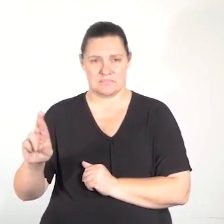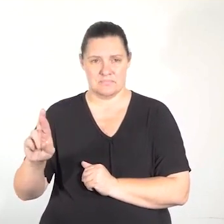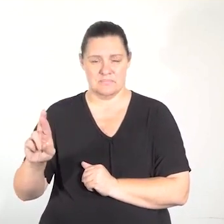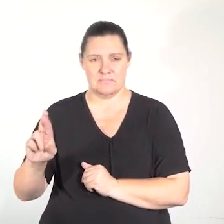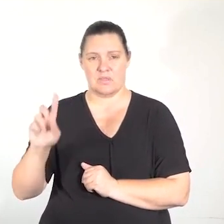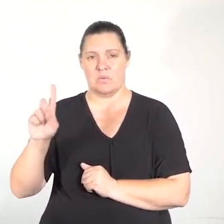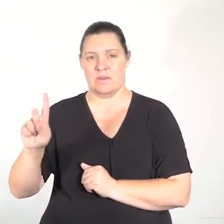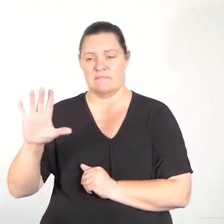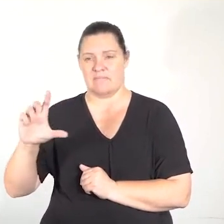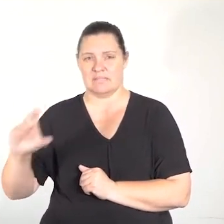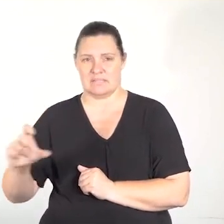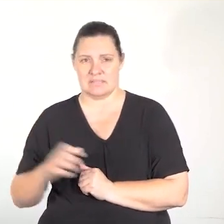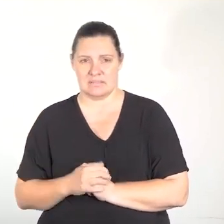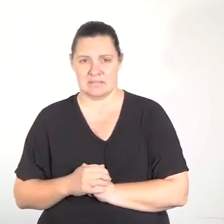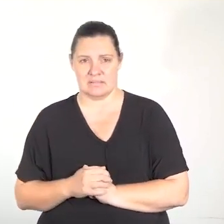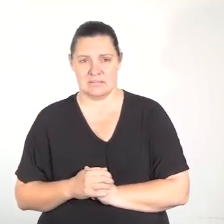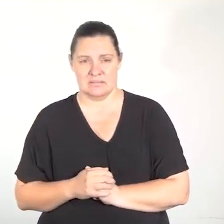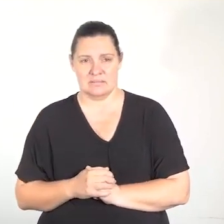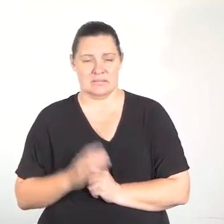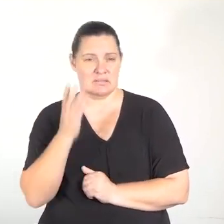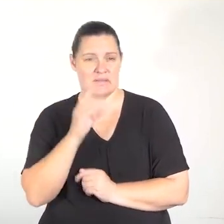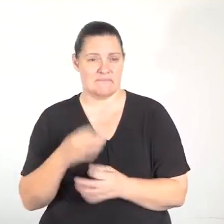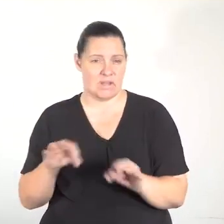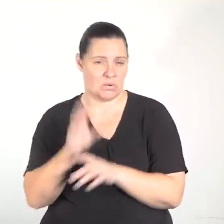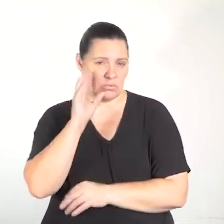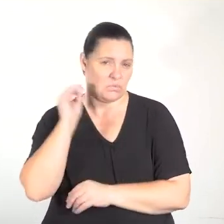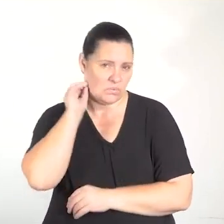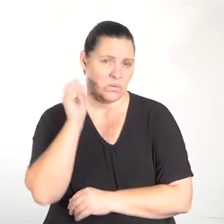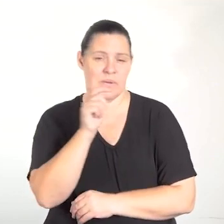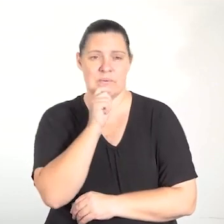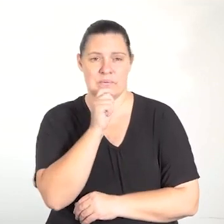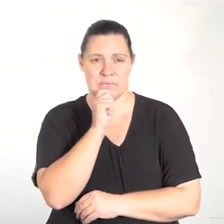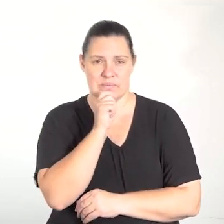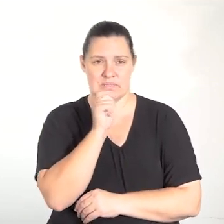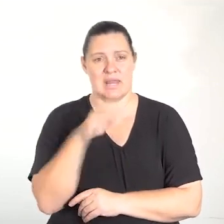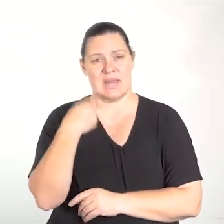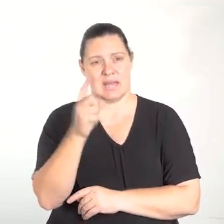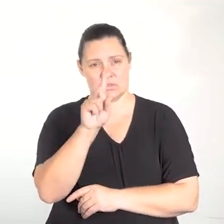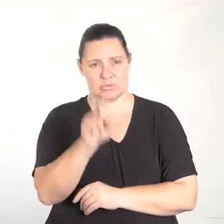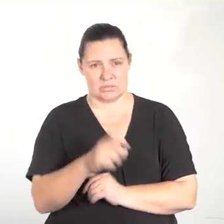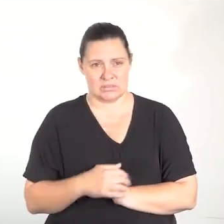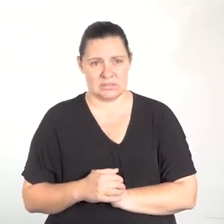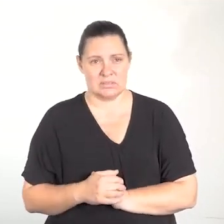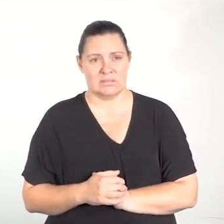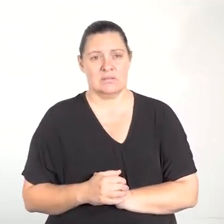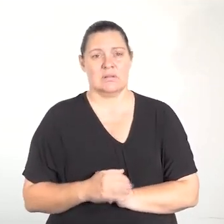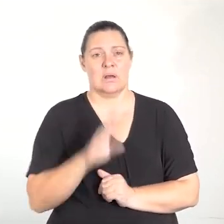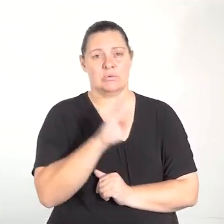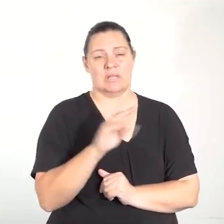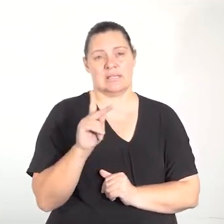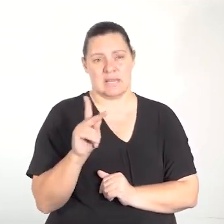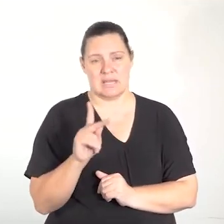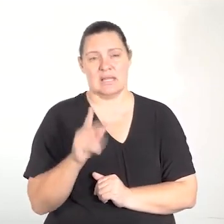339 rands and 15 cents. Keep that value there because we are going to use it in our next